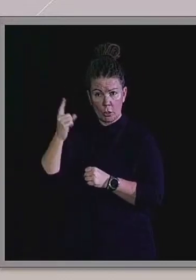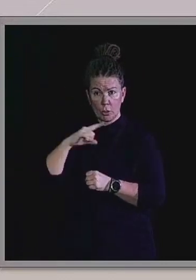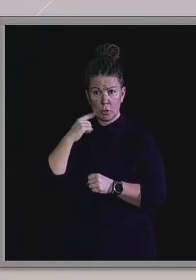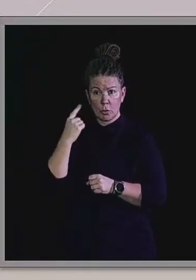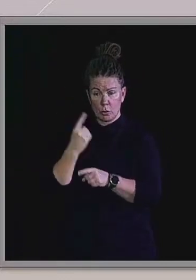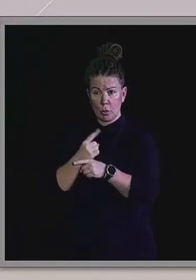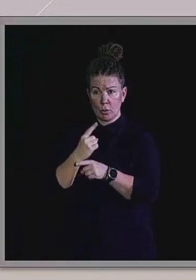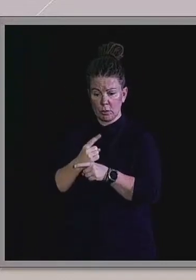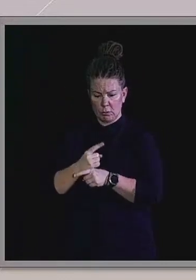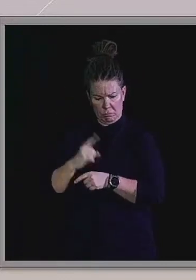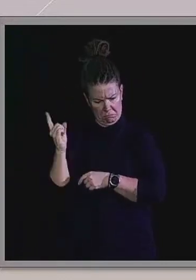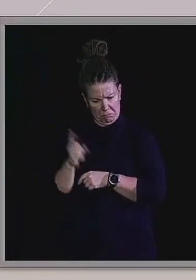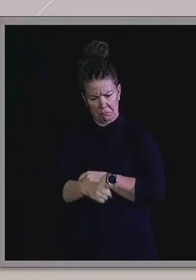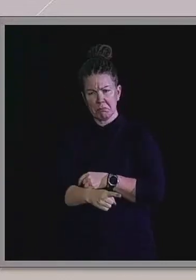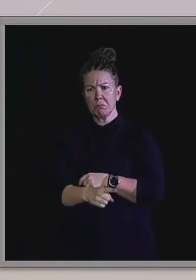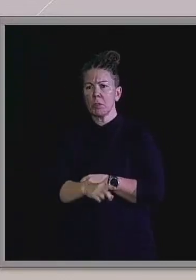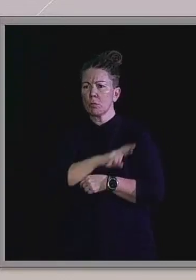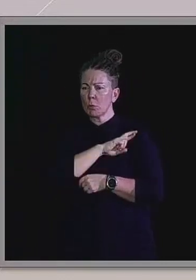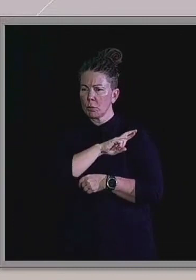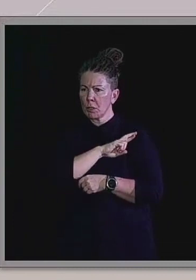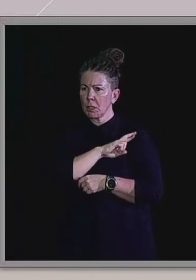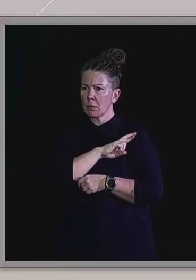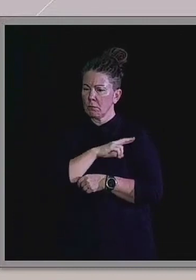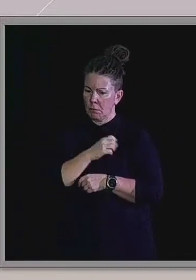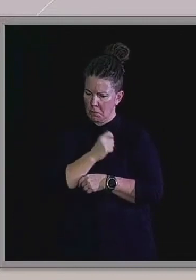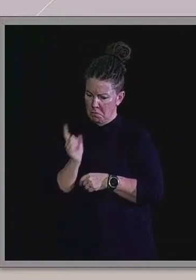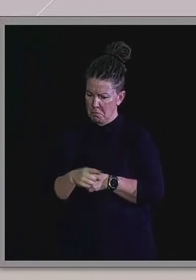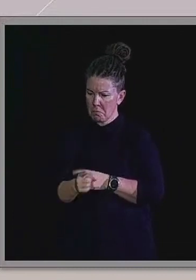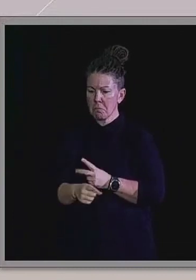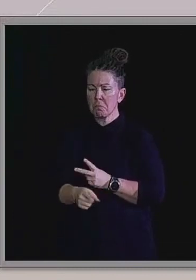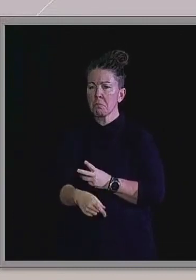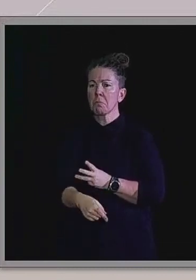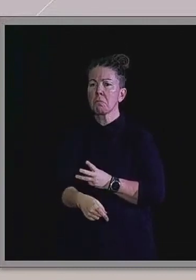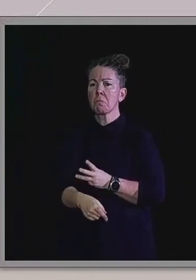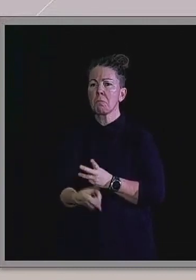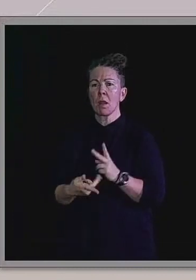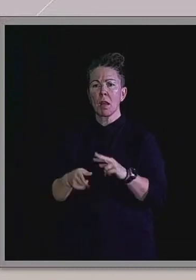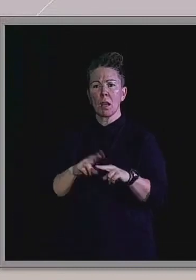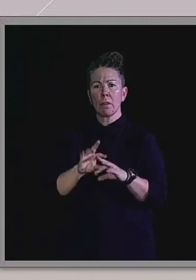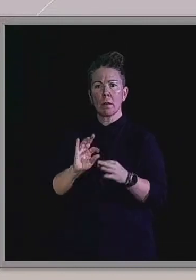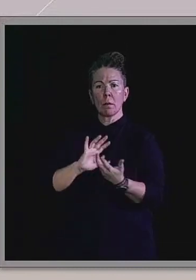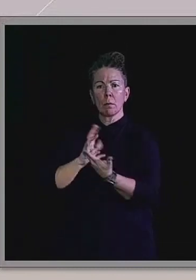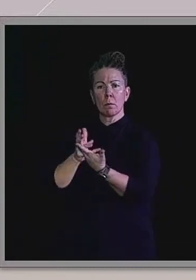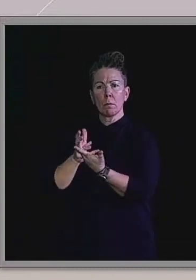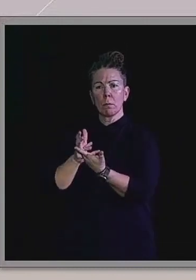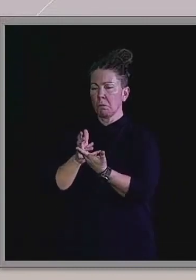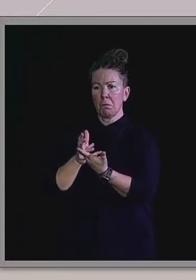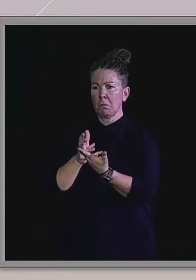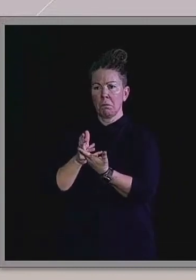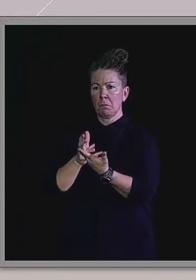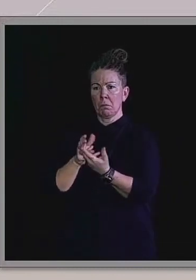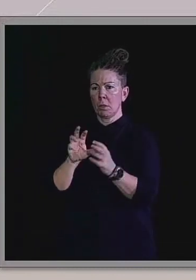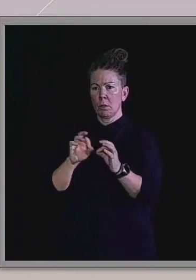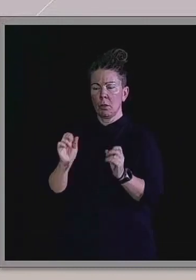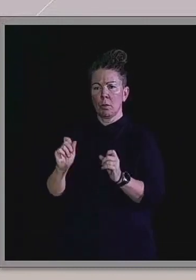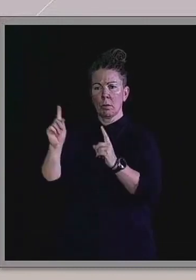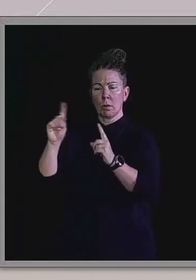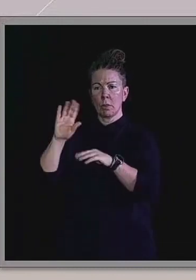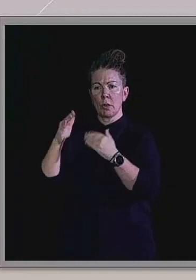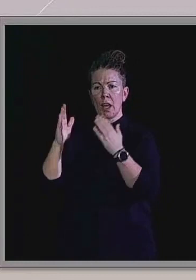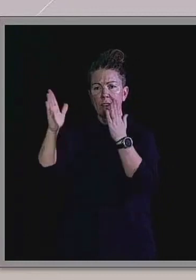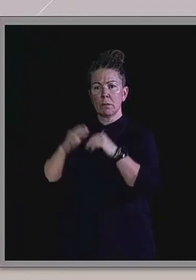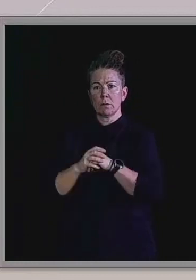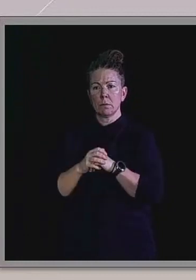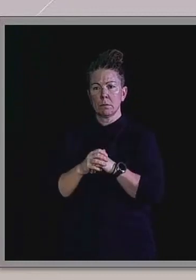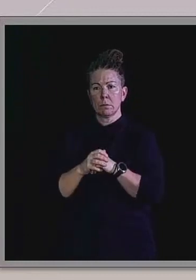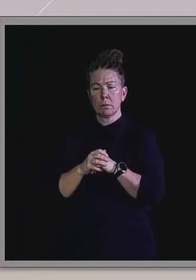your responsibility and obligations, and so on and so forth. And if you don't fulfill them, then you won't go to Yindjibarndi heaven. And